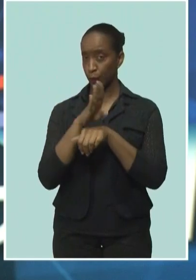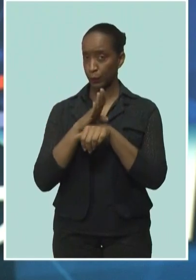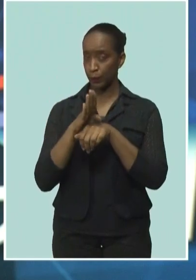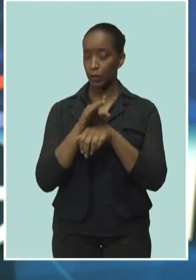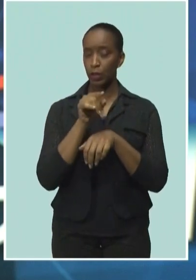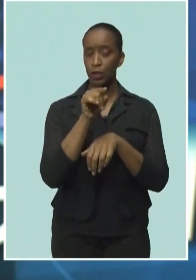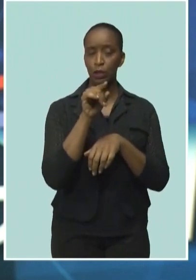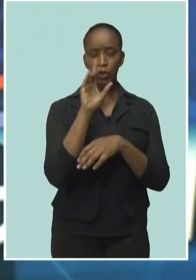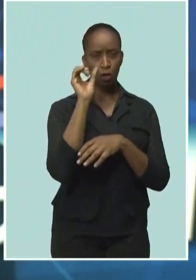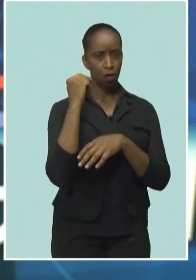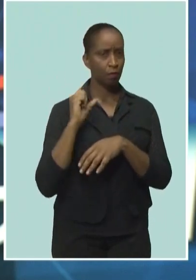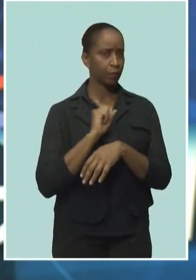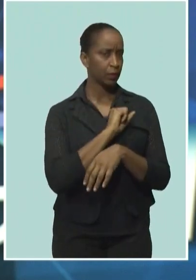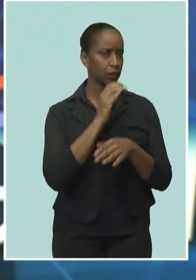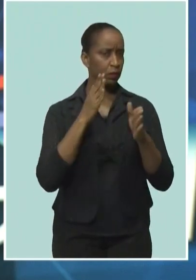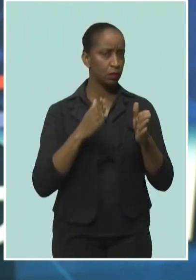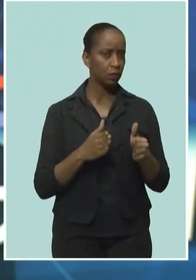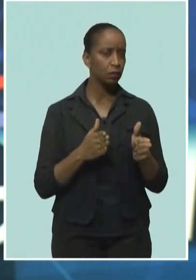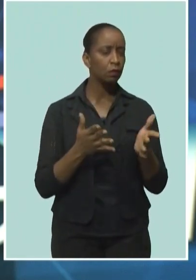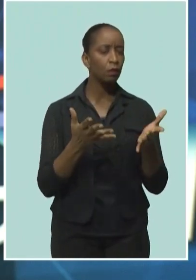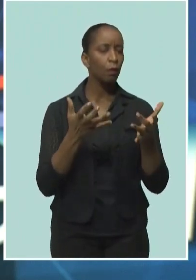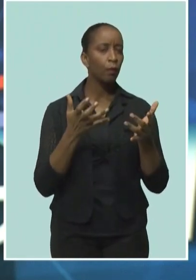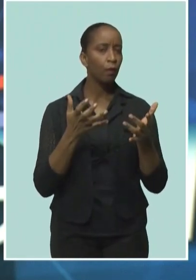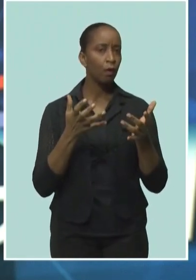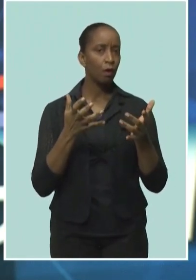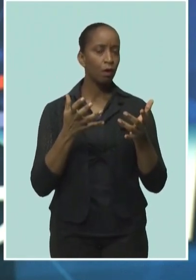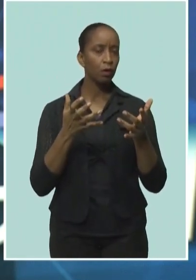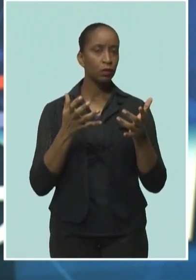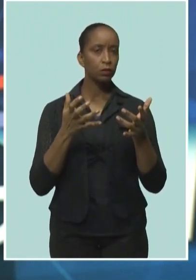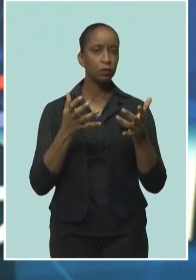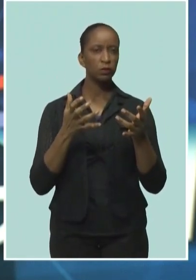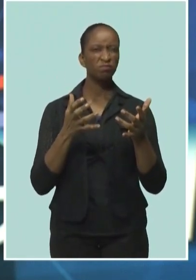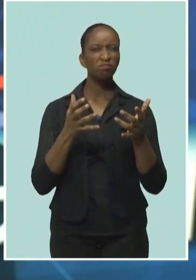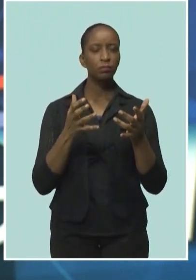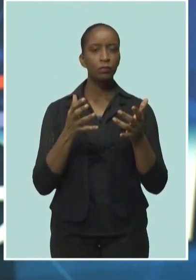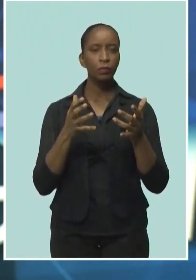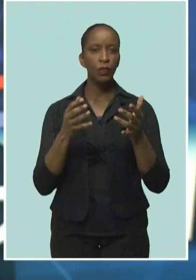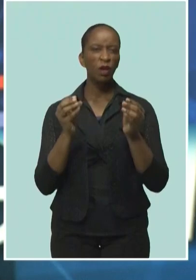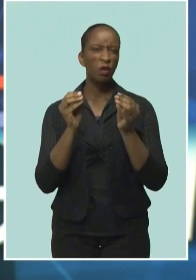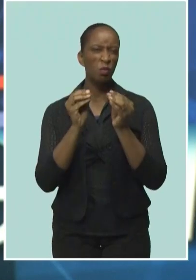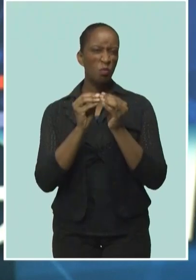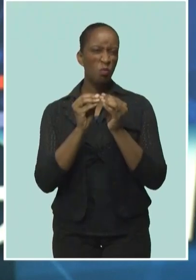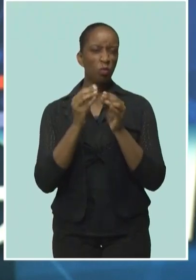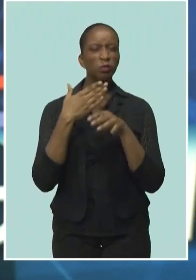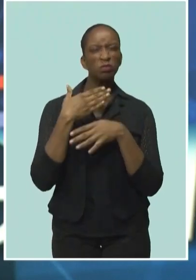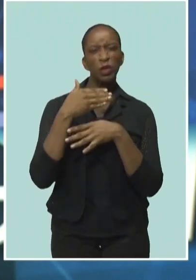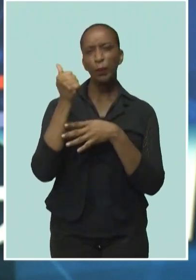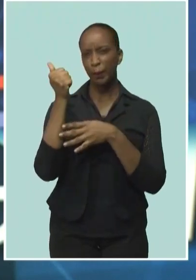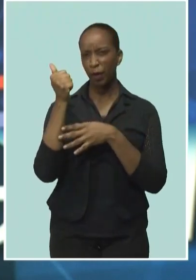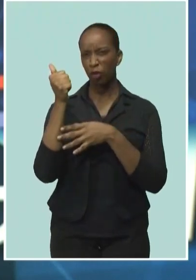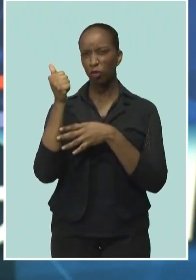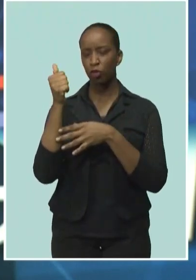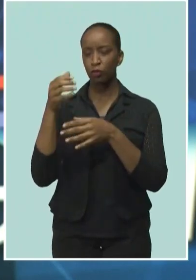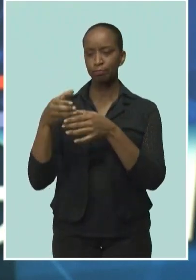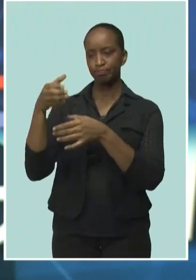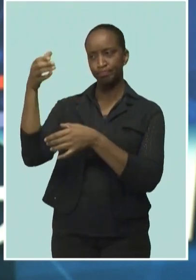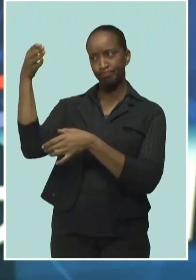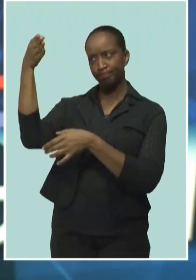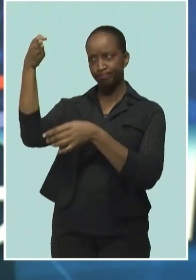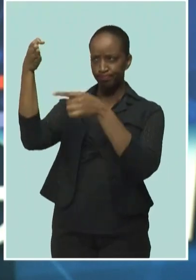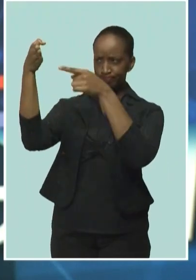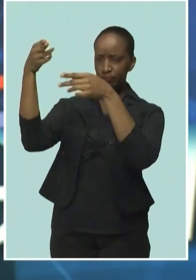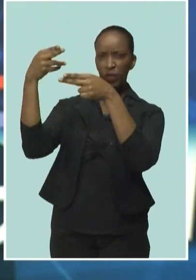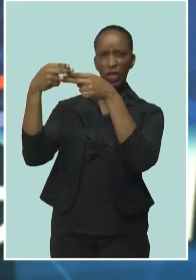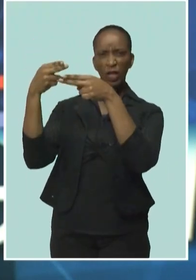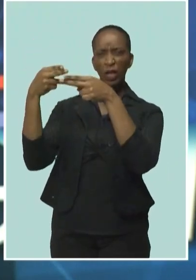Paris called for attention to be placed on vital signage across the island in need of repair or replacement. The call came during